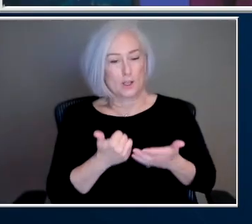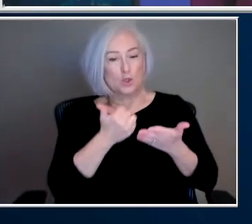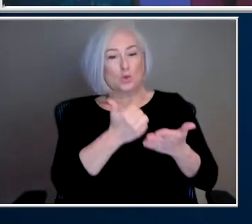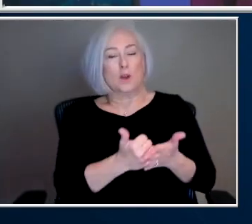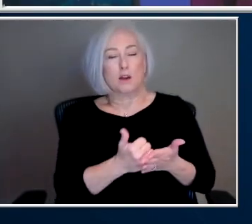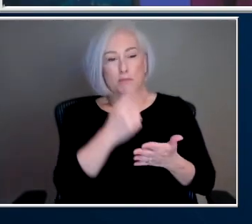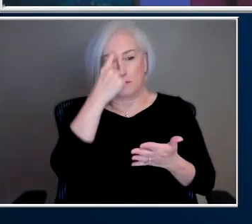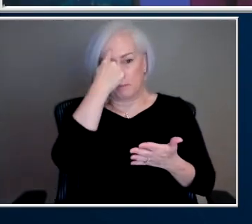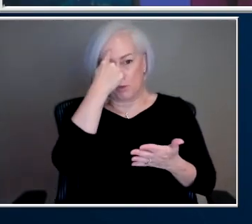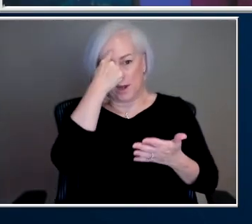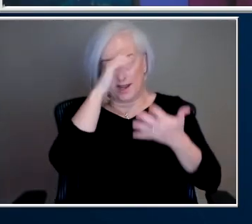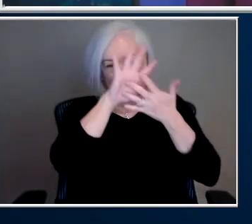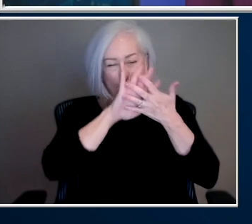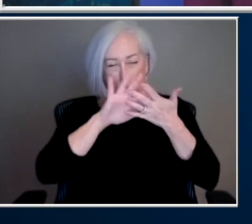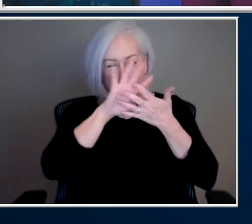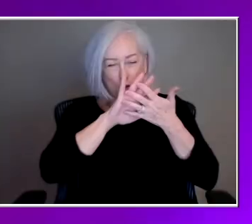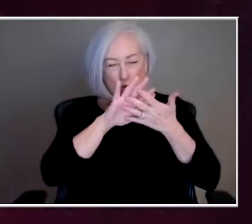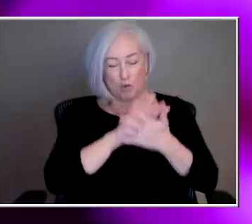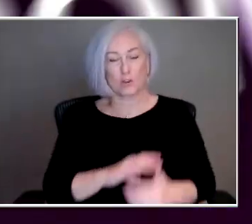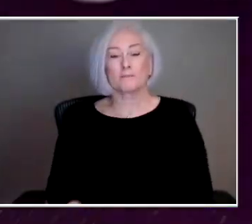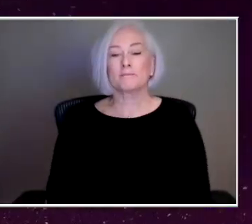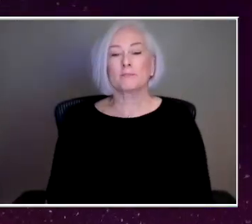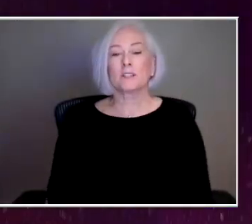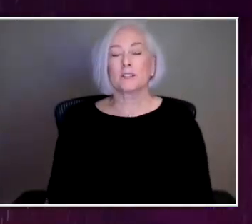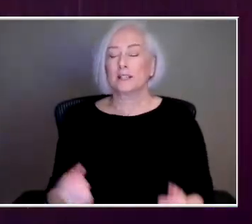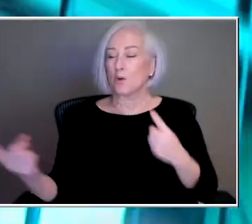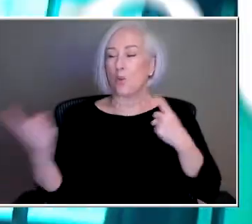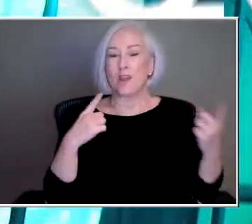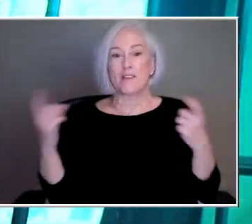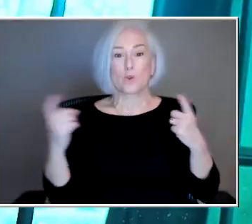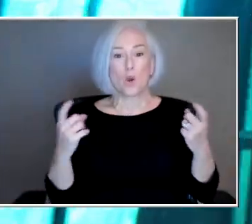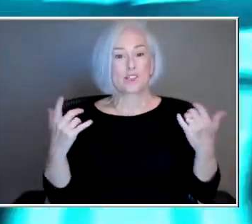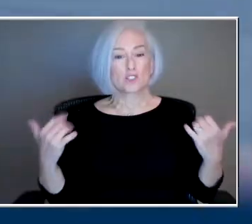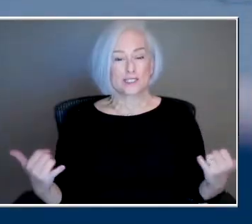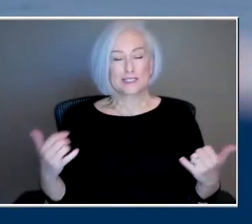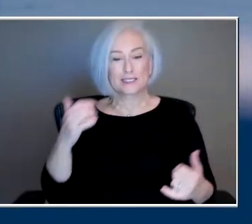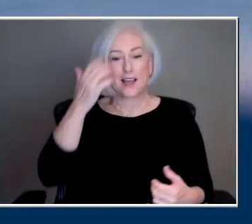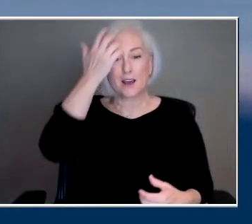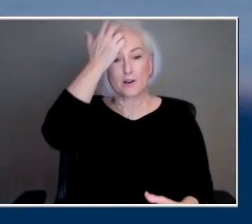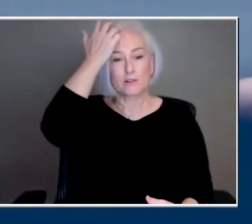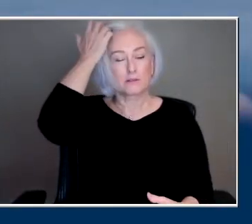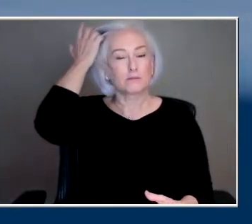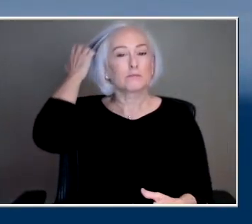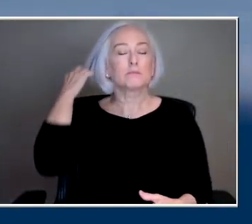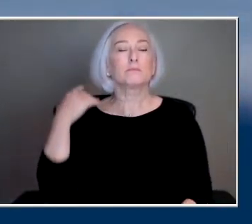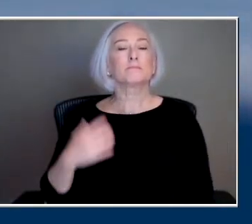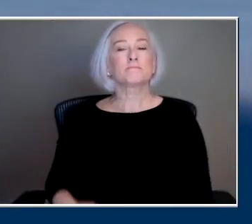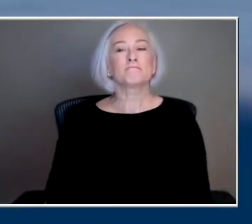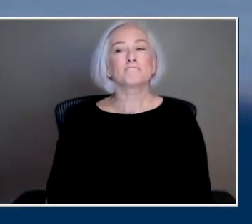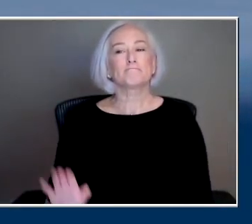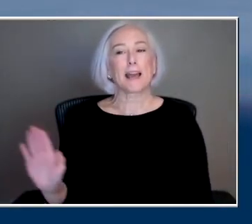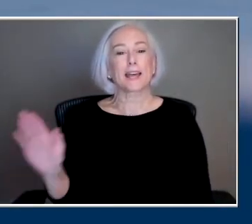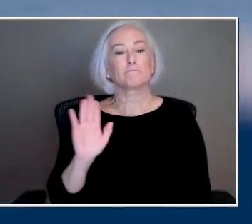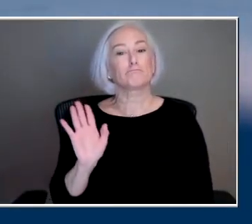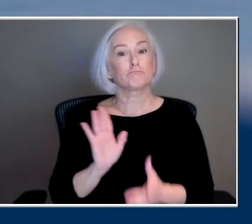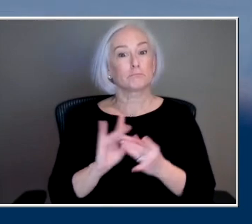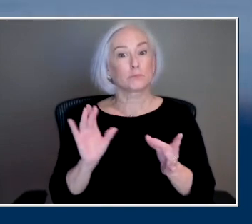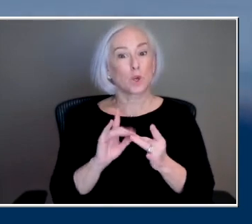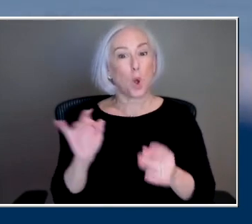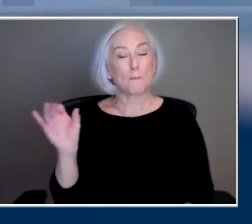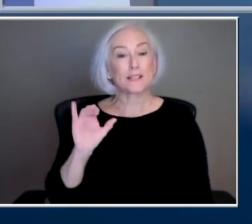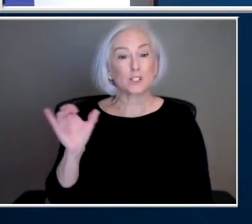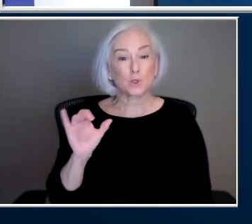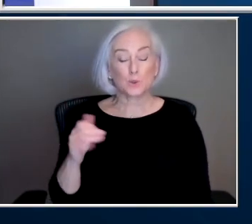have plenty of viewers who are asking questions right now, so I want to go to the community questions and the comments because we have a bunch of